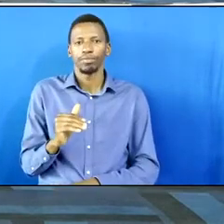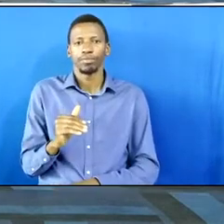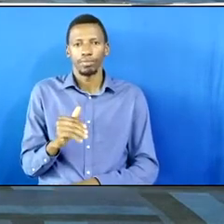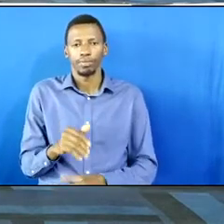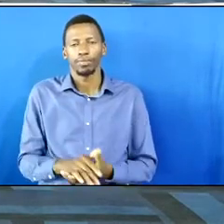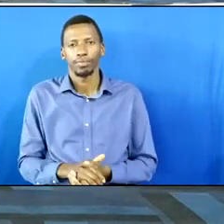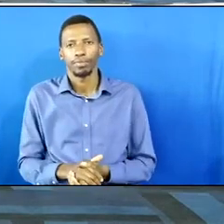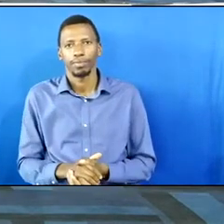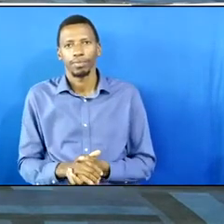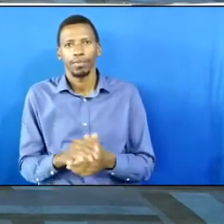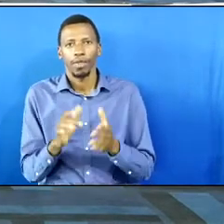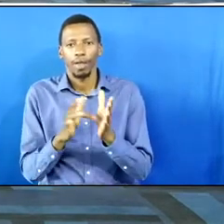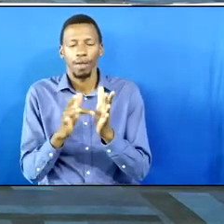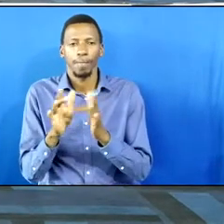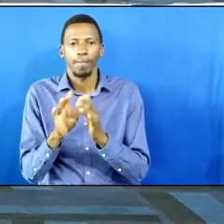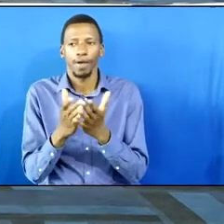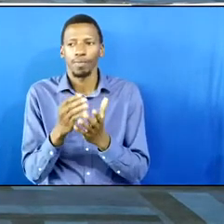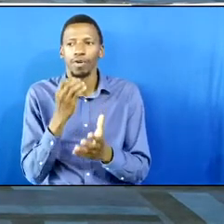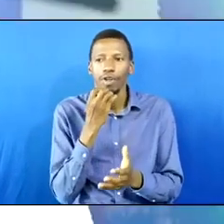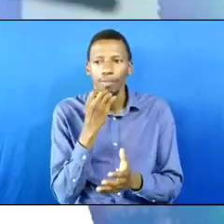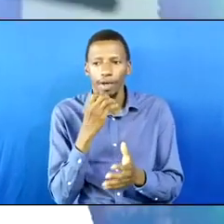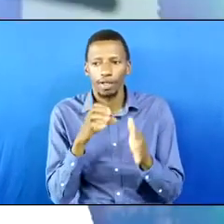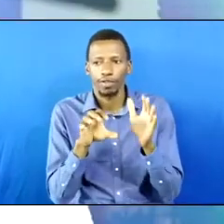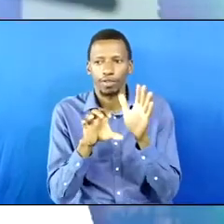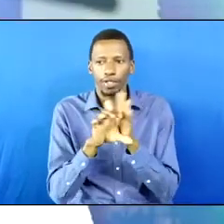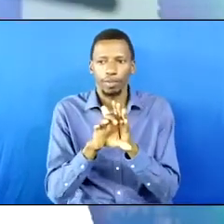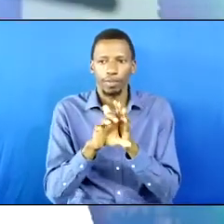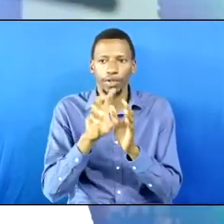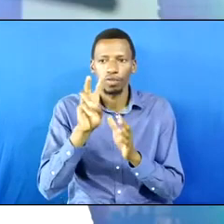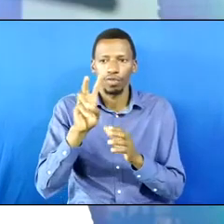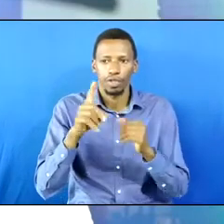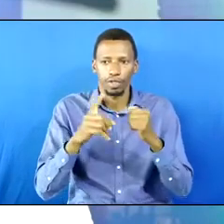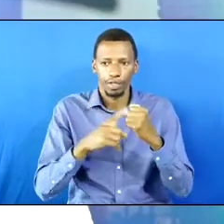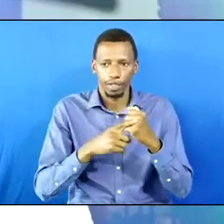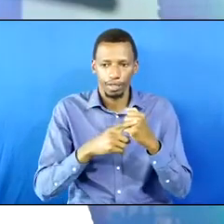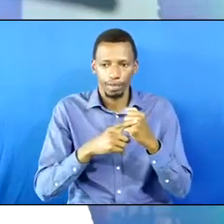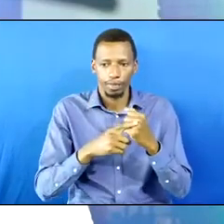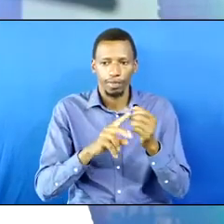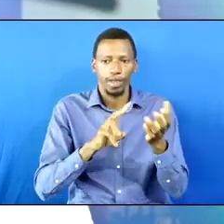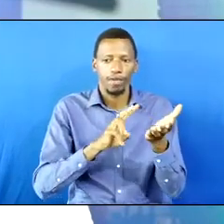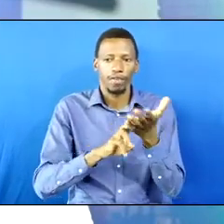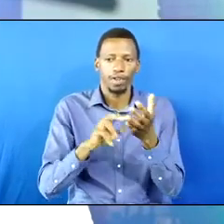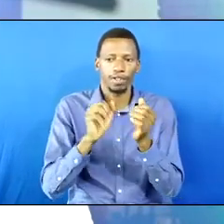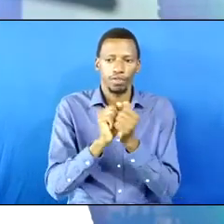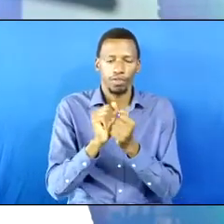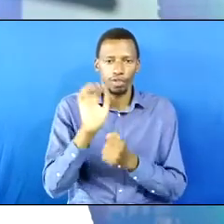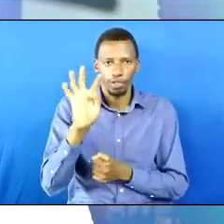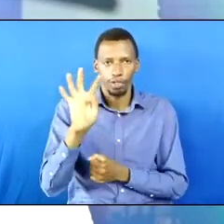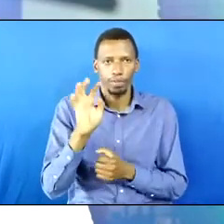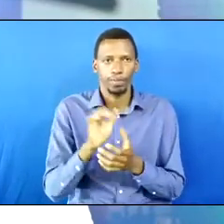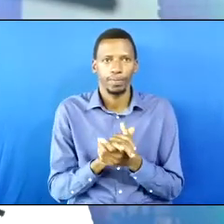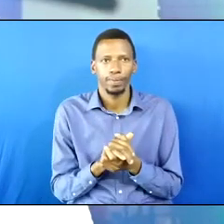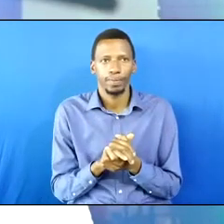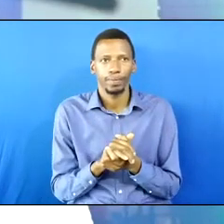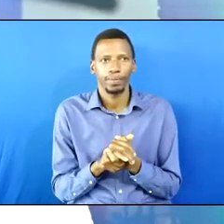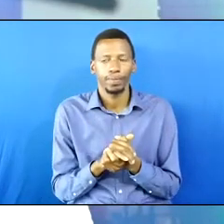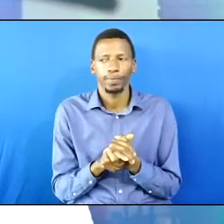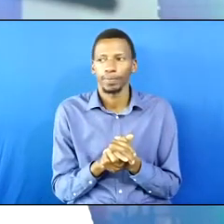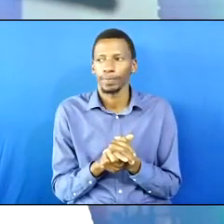of Matthew, chapter 26, I'll read from verse 14 to verse